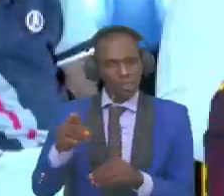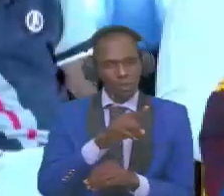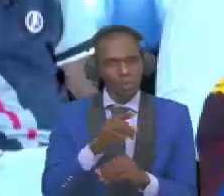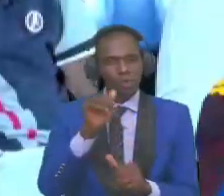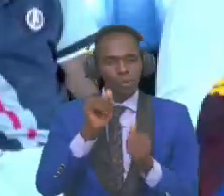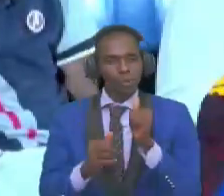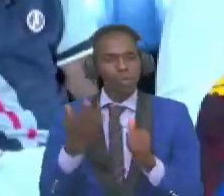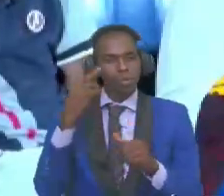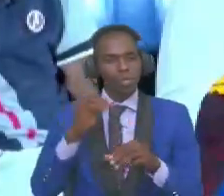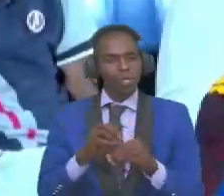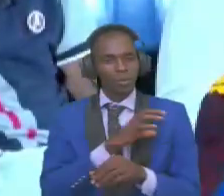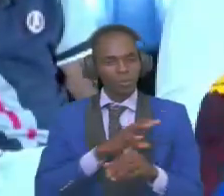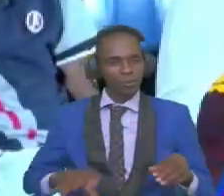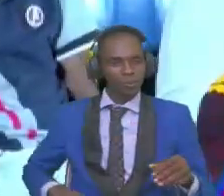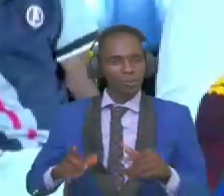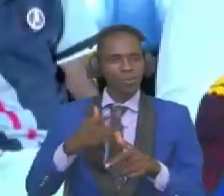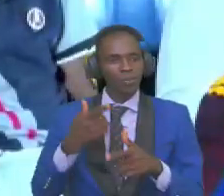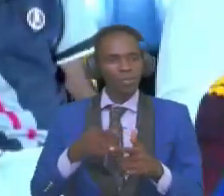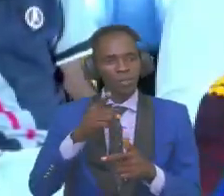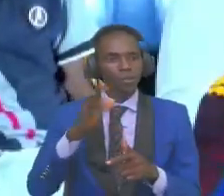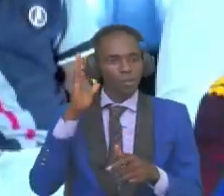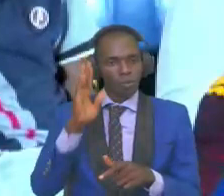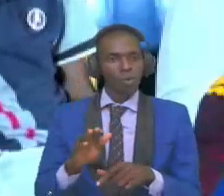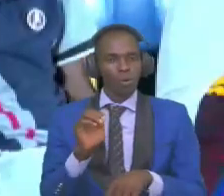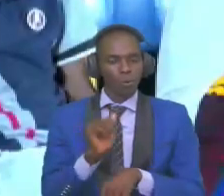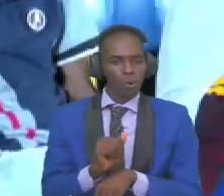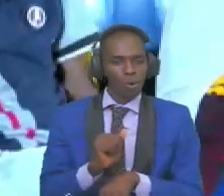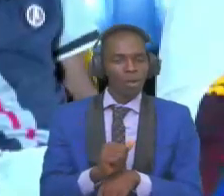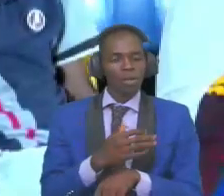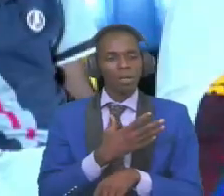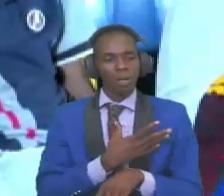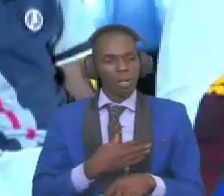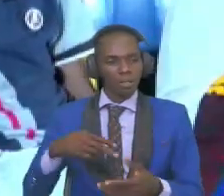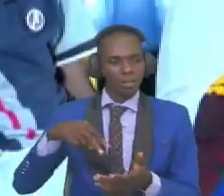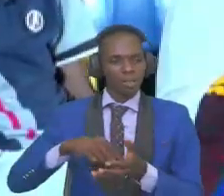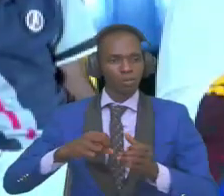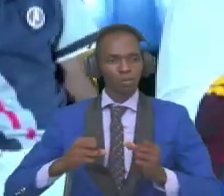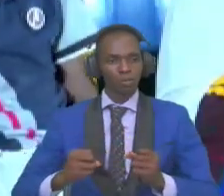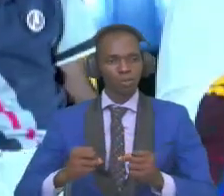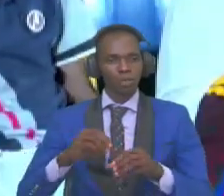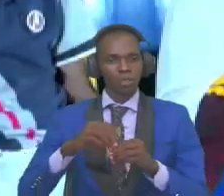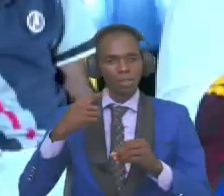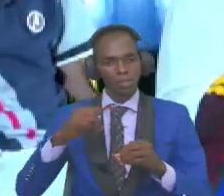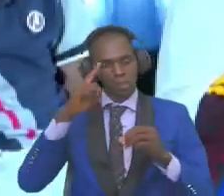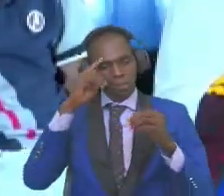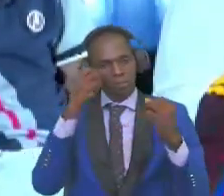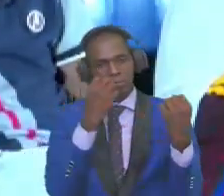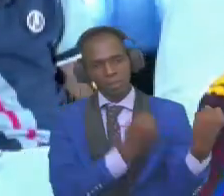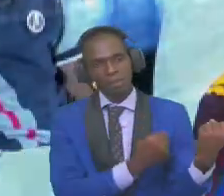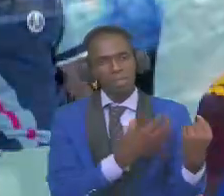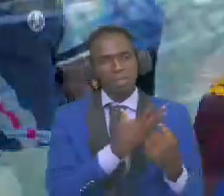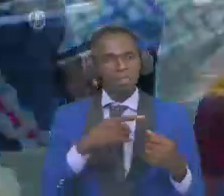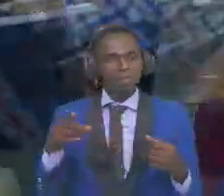will watch, you will stand fast in the faith, you'll quit yourself like men, and